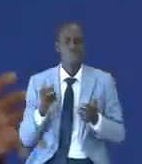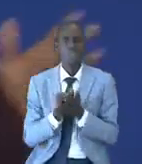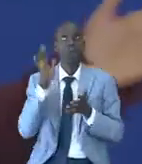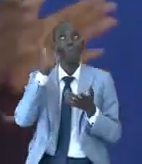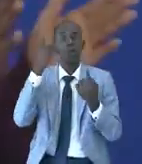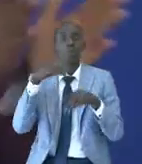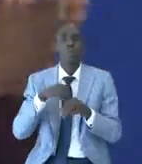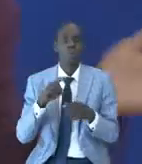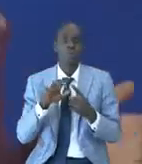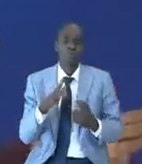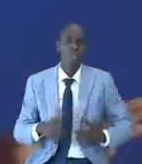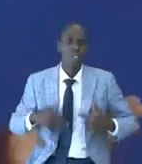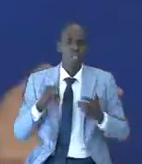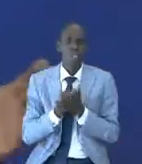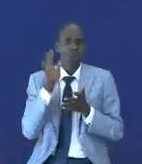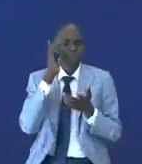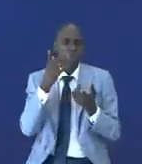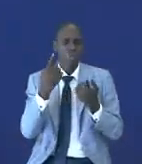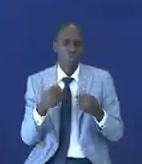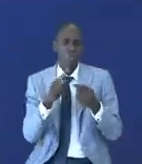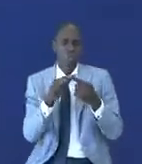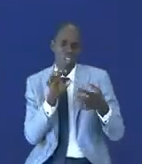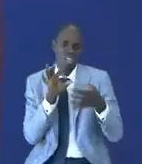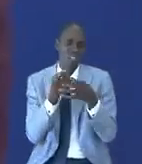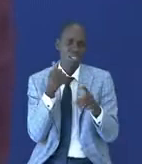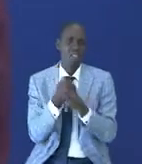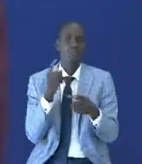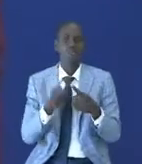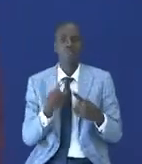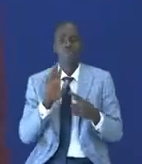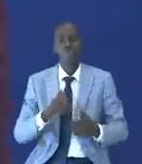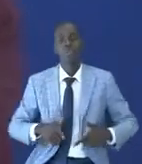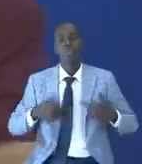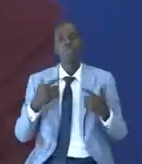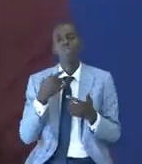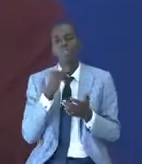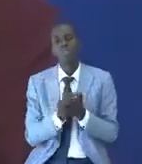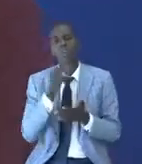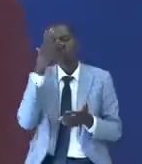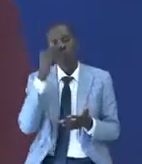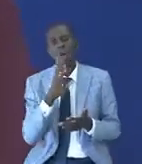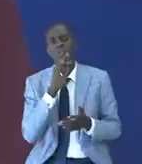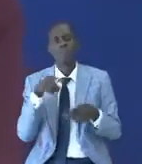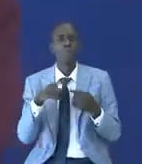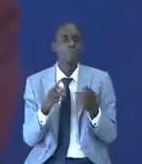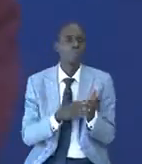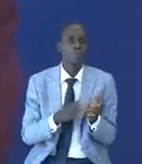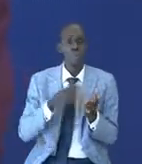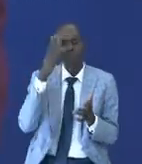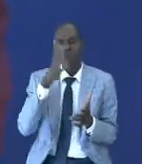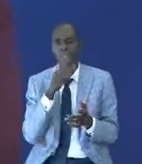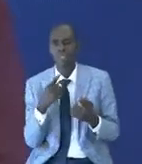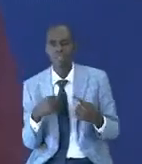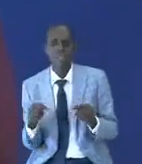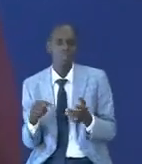life, that will try to attach themselves to your life. They say, why are you going to school? Why are you trying this? Why are you trying that? Your